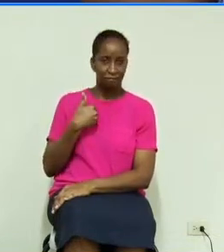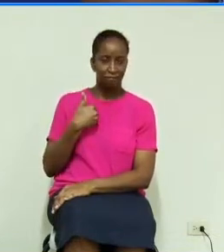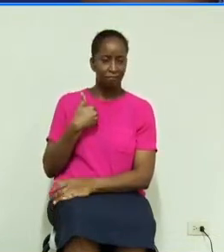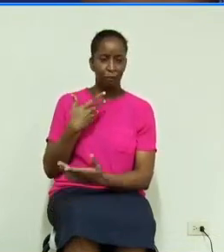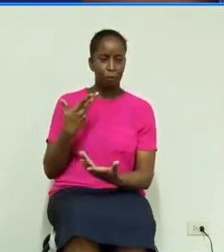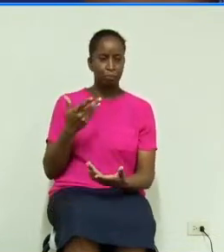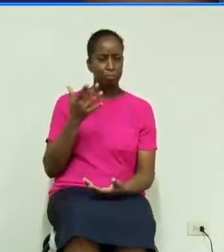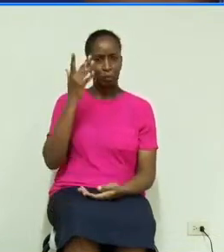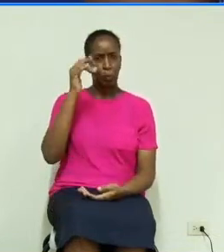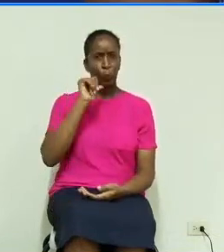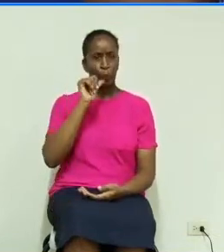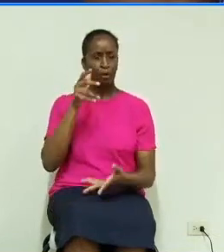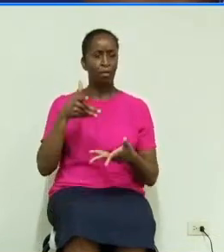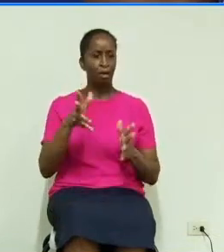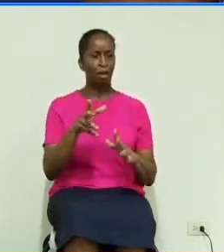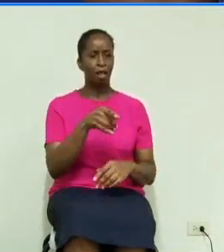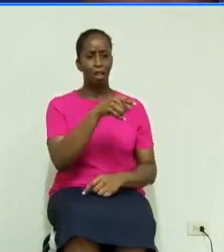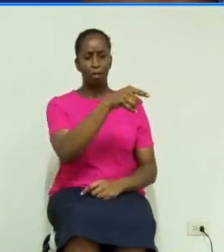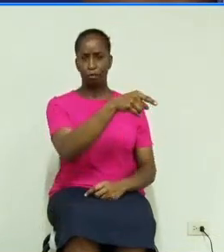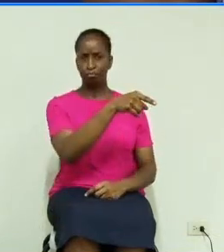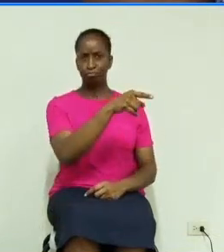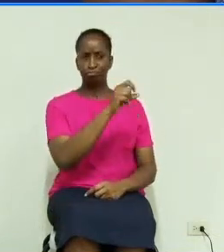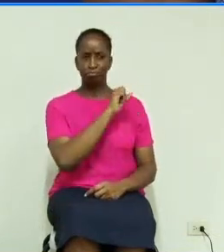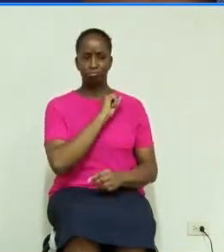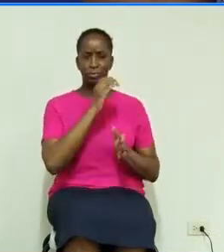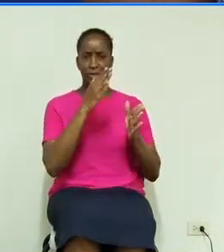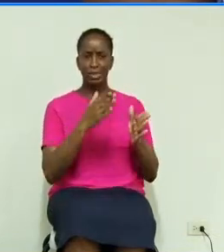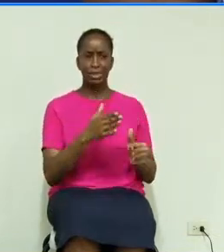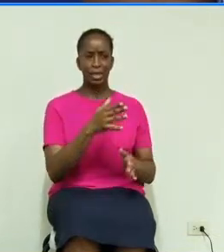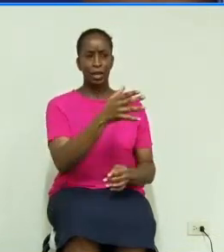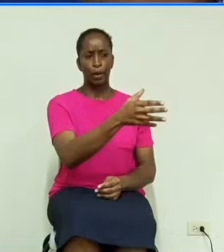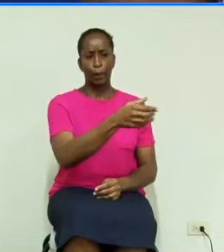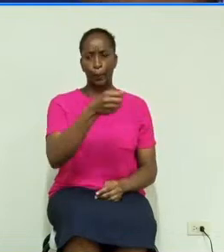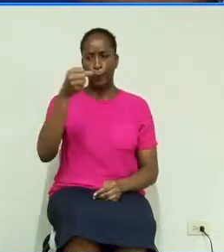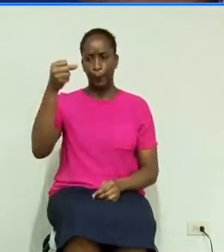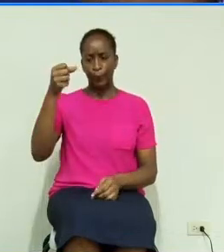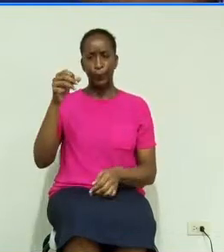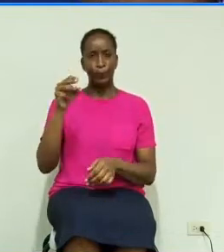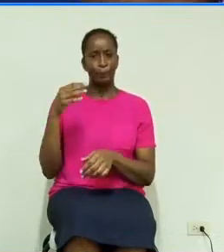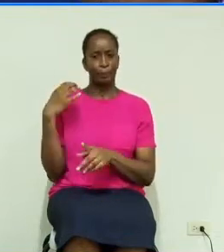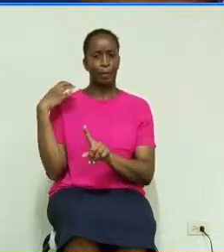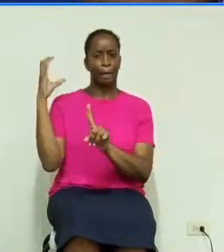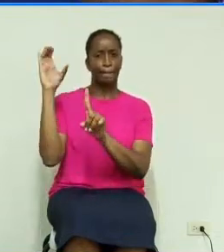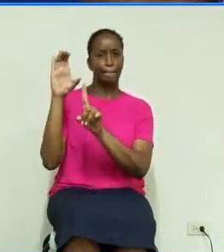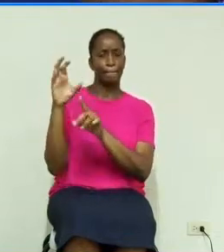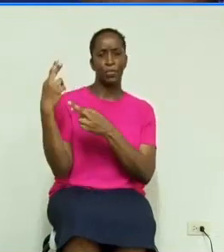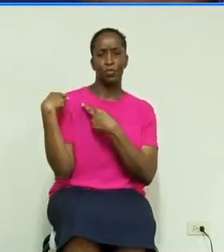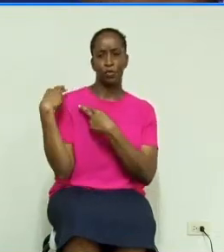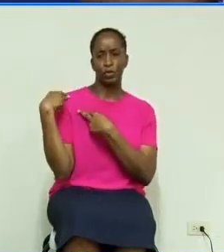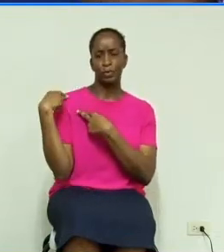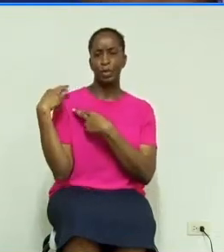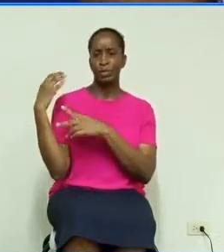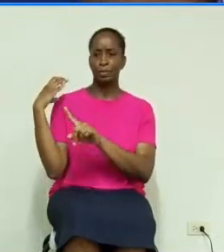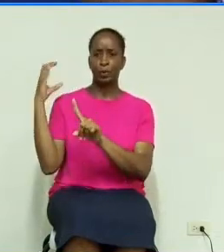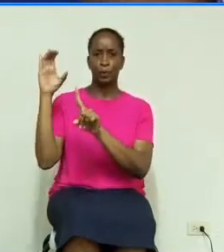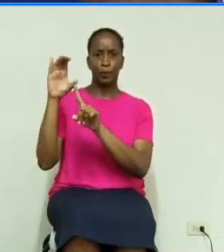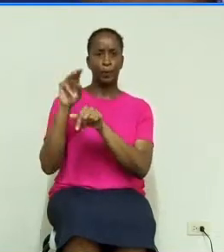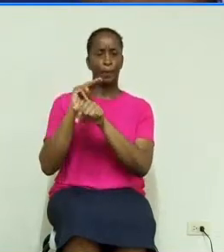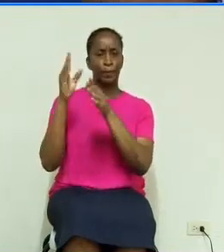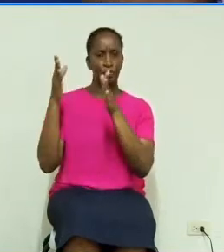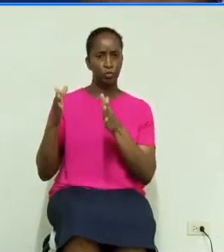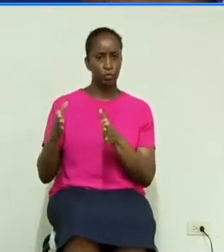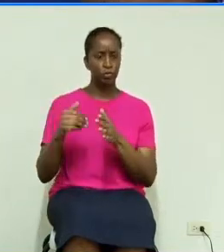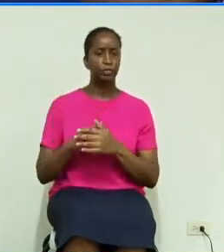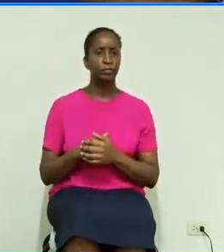opportunity to direct and guide and to really make that level of input? Because remember, ministers don't only serve in a